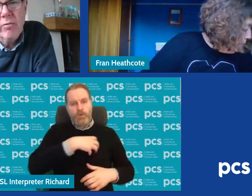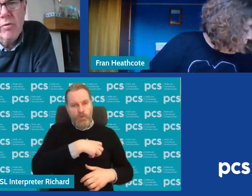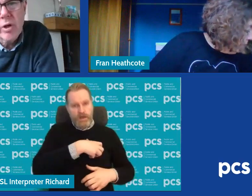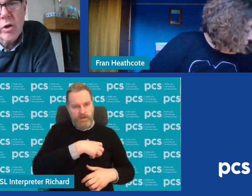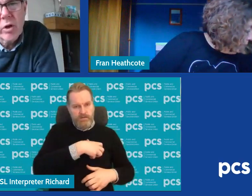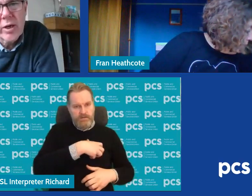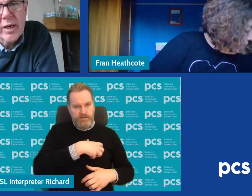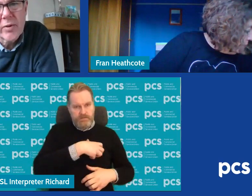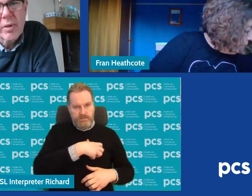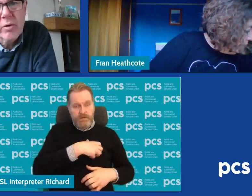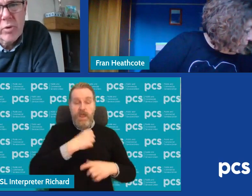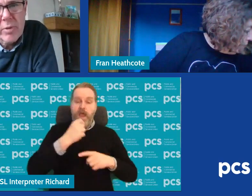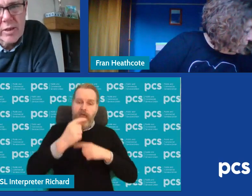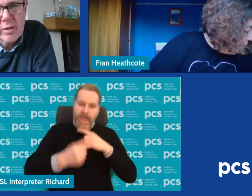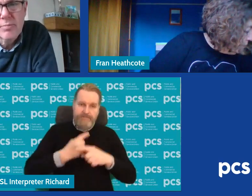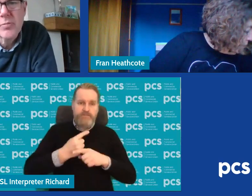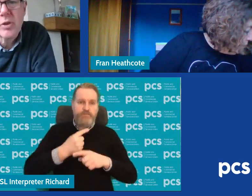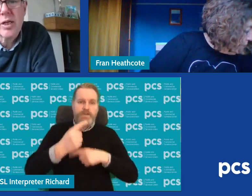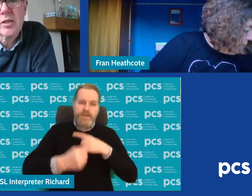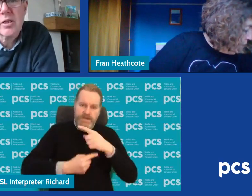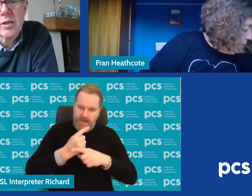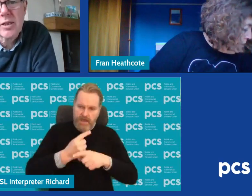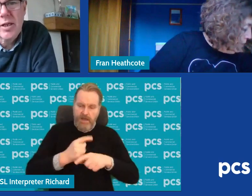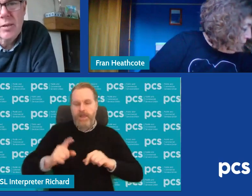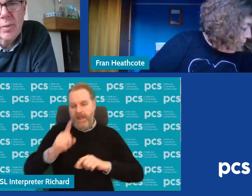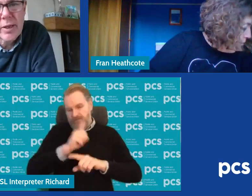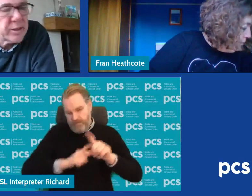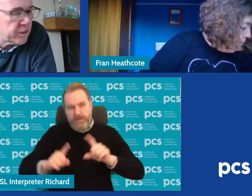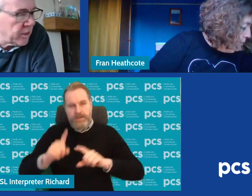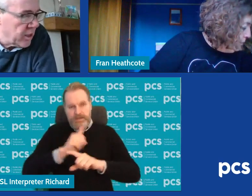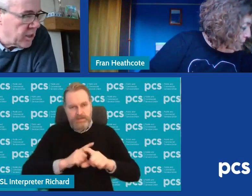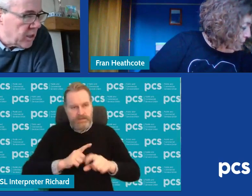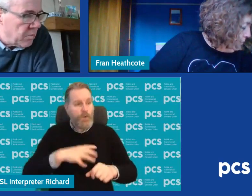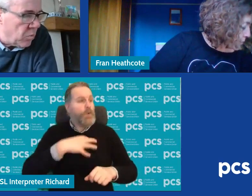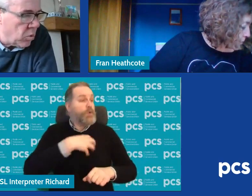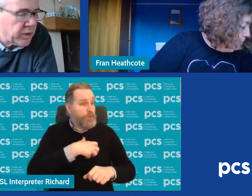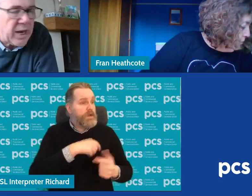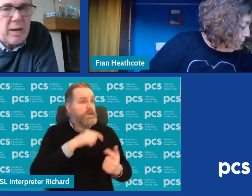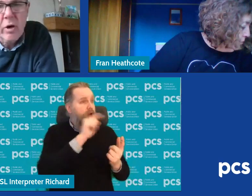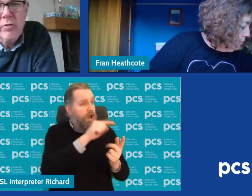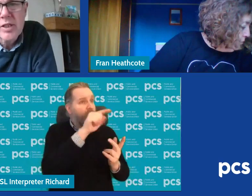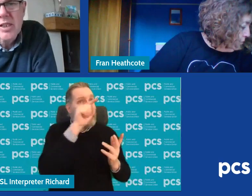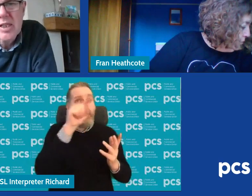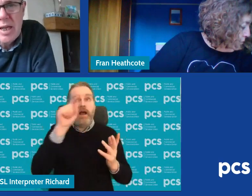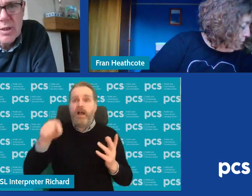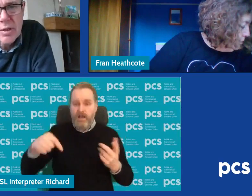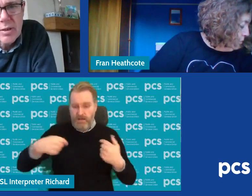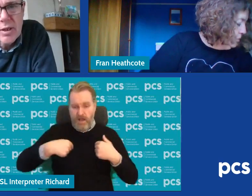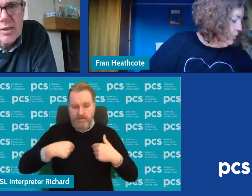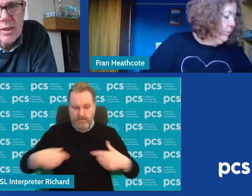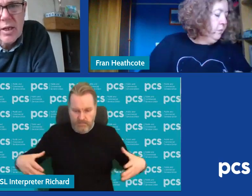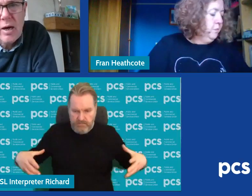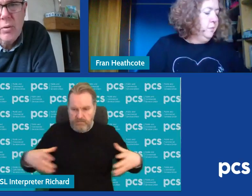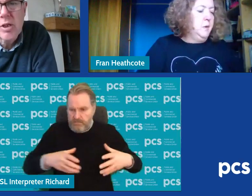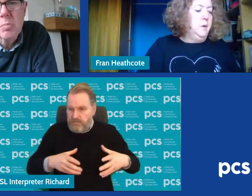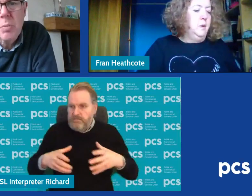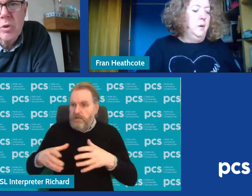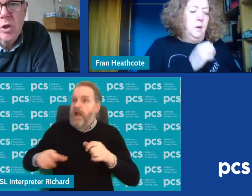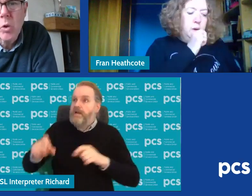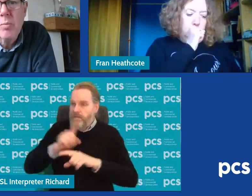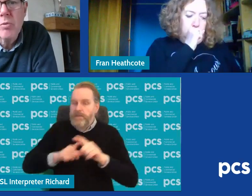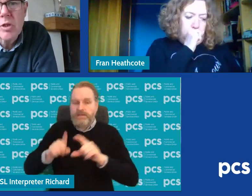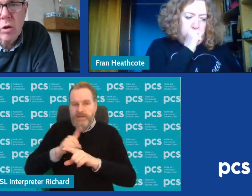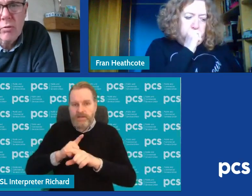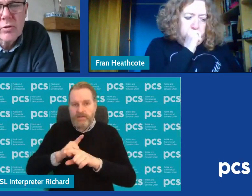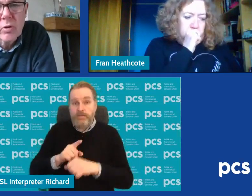that we do every year, looking at the pay remit. So that's taking place. But what the Cabinet Office has accepted is that our dispute